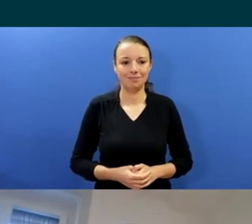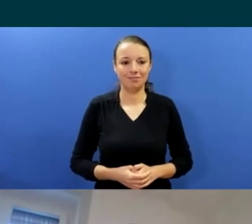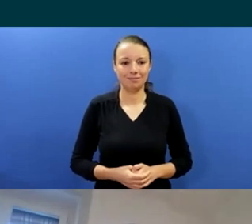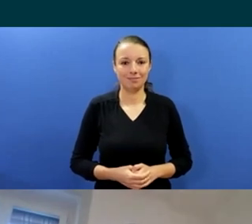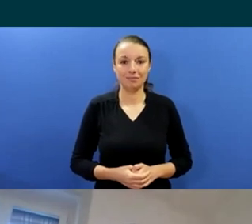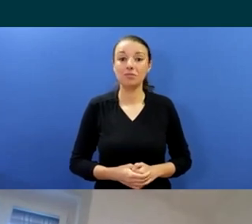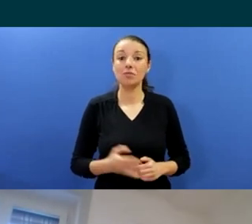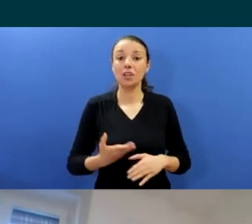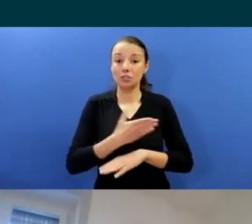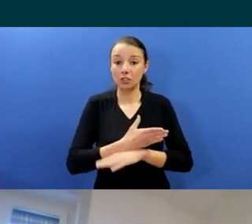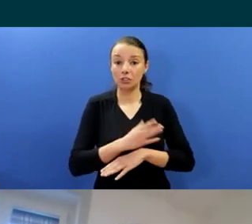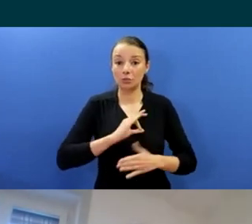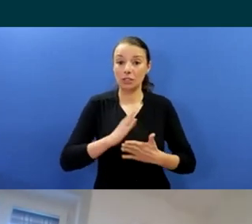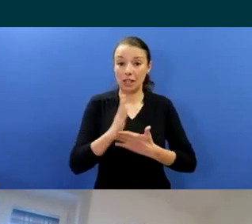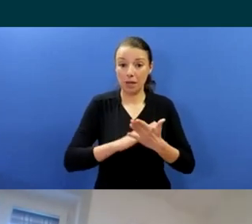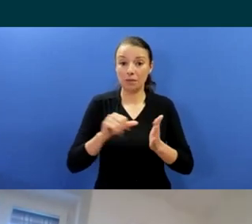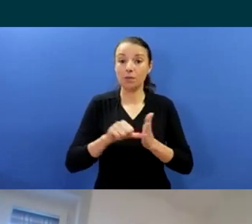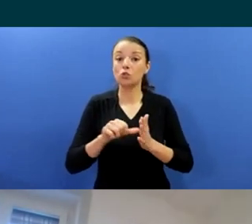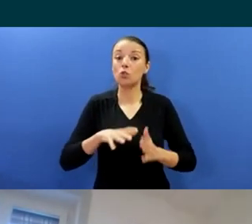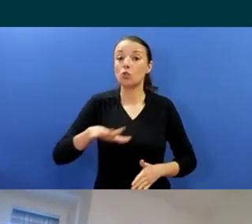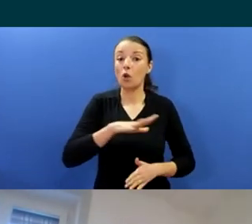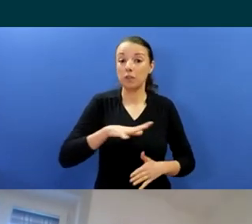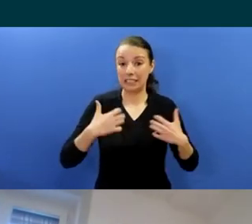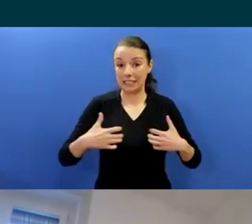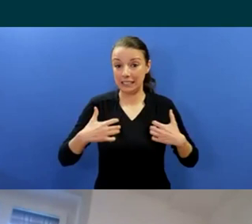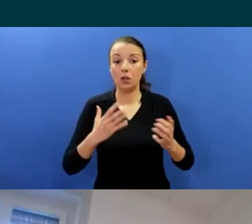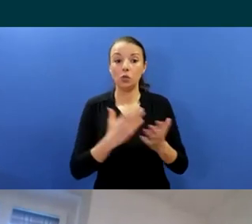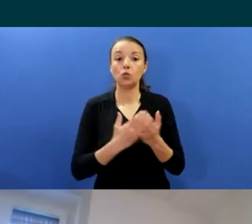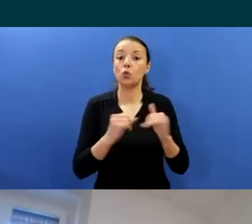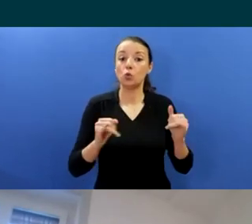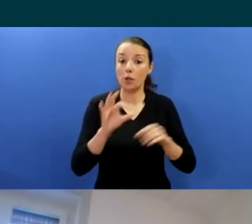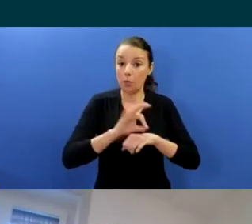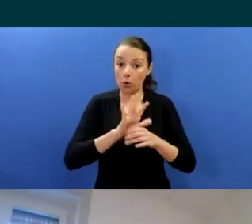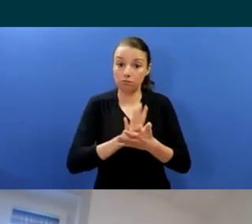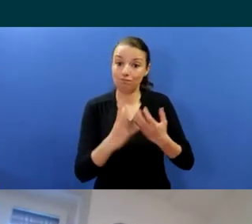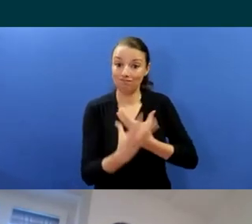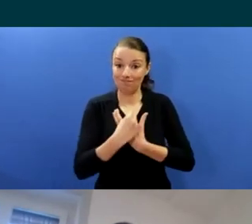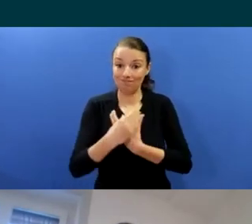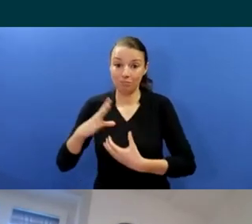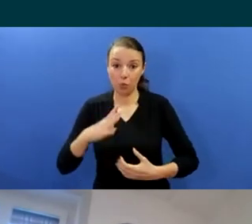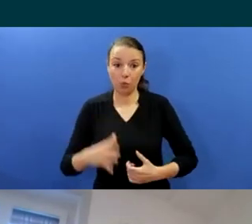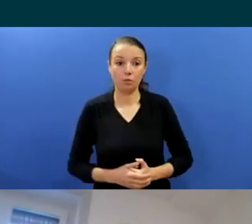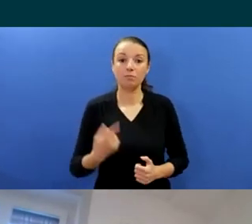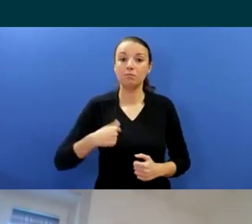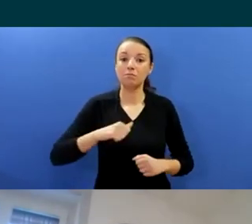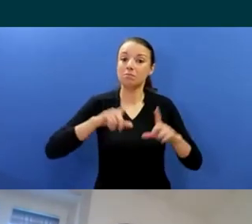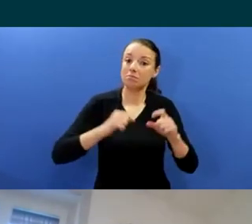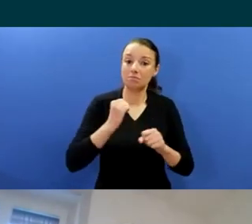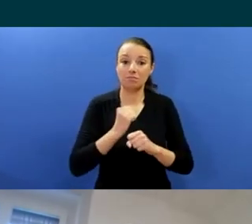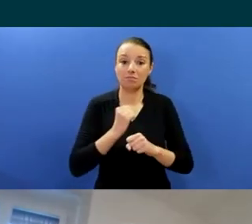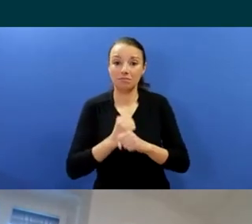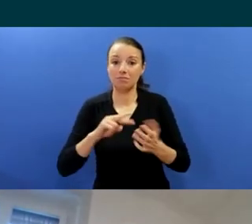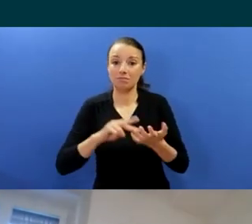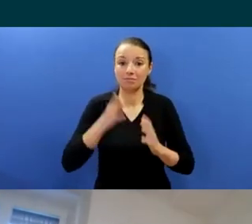participation projects. For example, before we started to elaborate on the climate strategy itself, we developed a